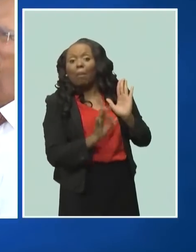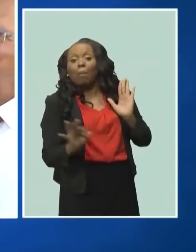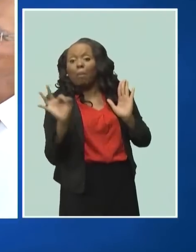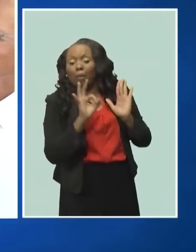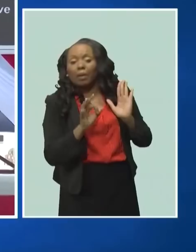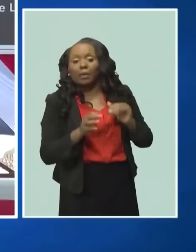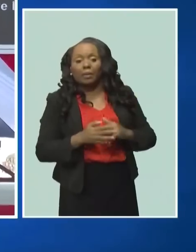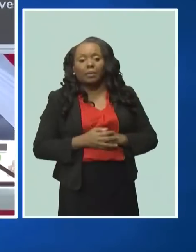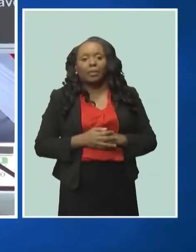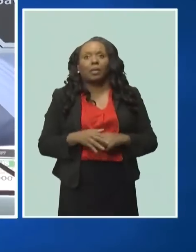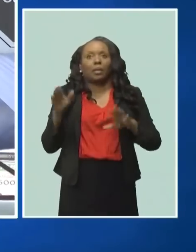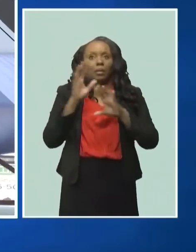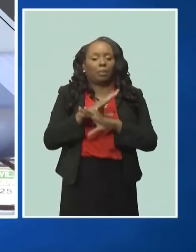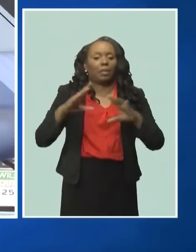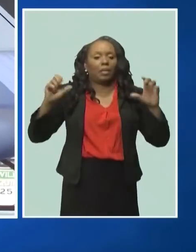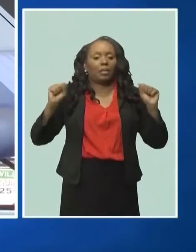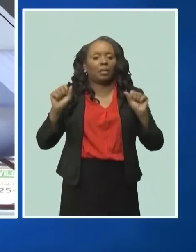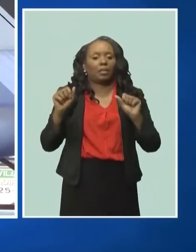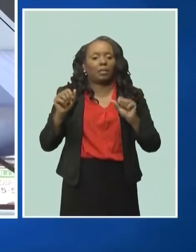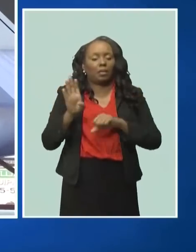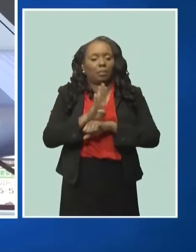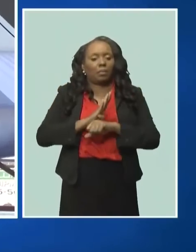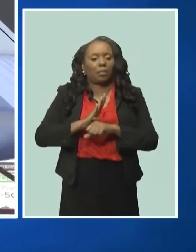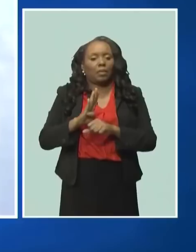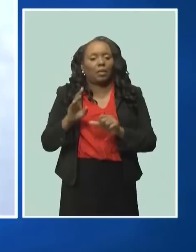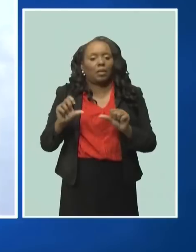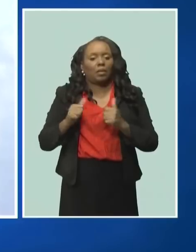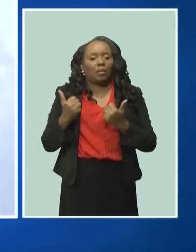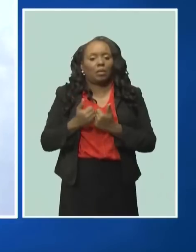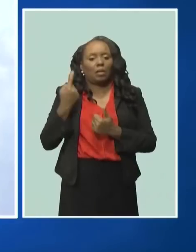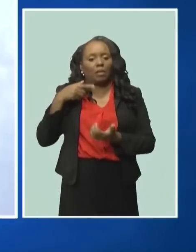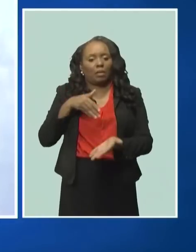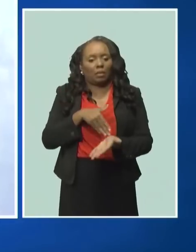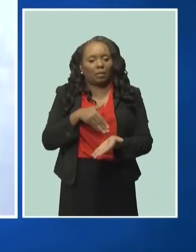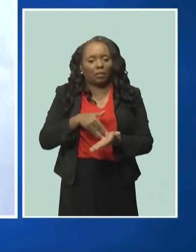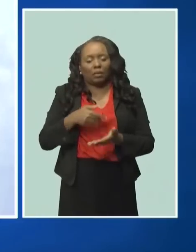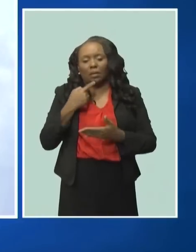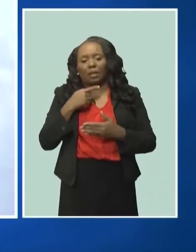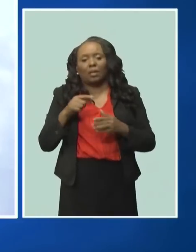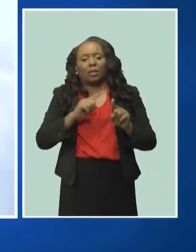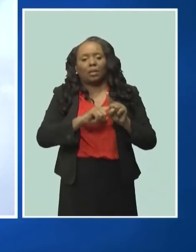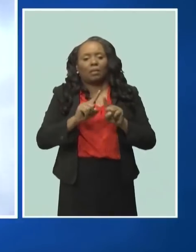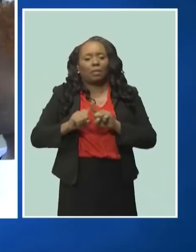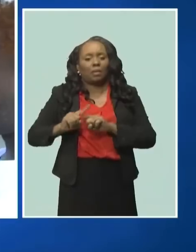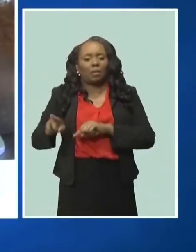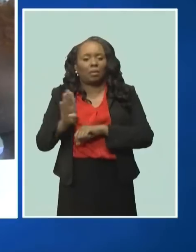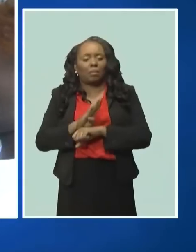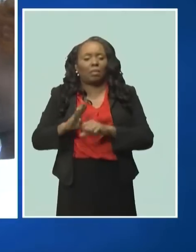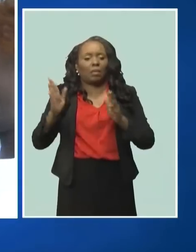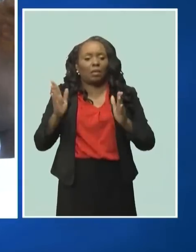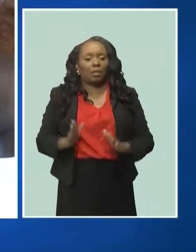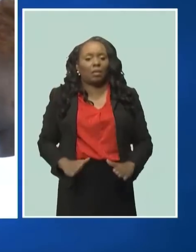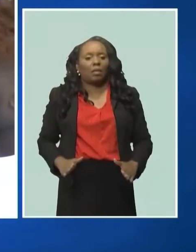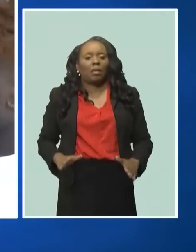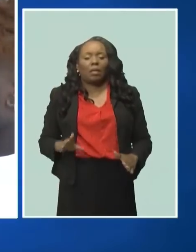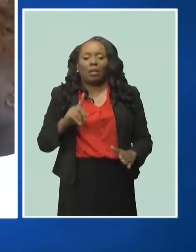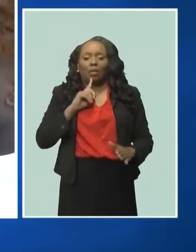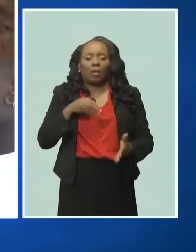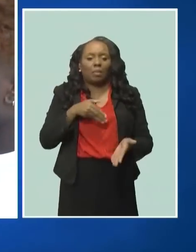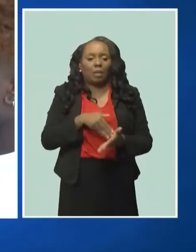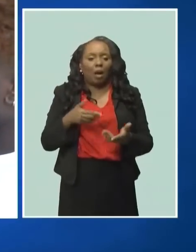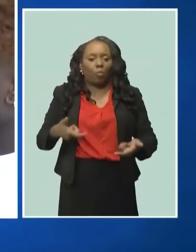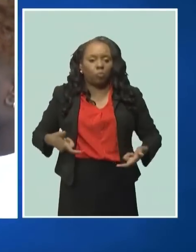President of the Barbados Association of Medical Practitioners, Dr. Linda Williams, says several Barbadians are considered medically